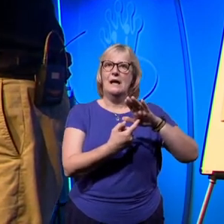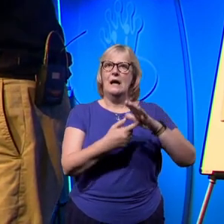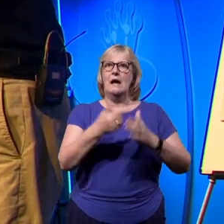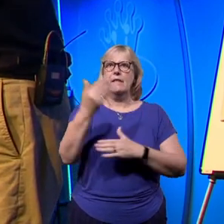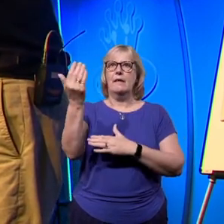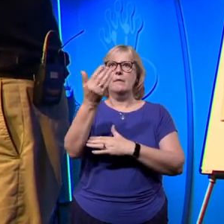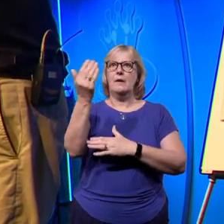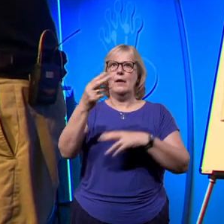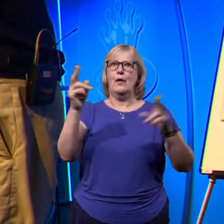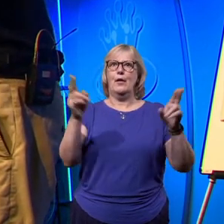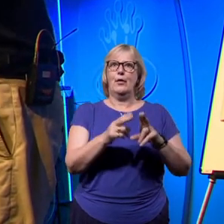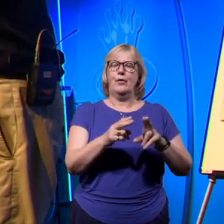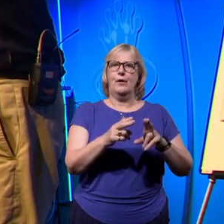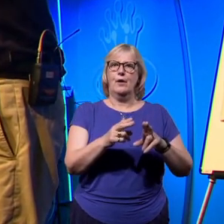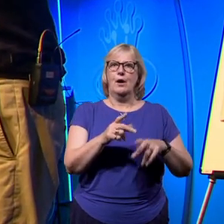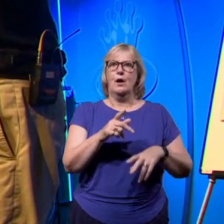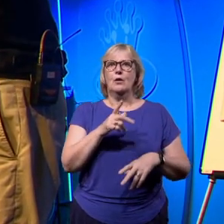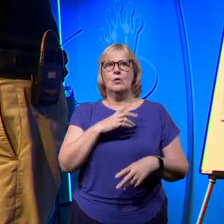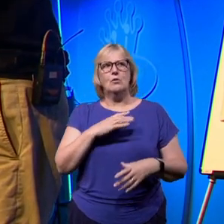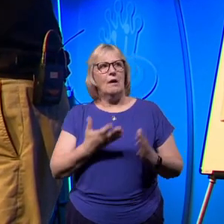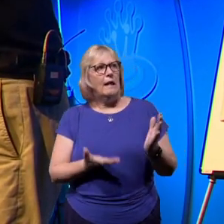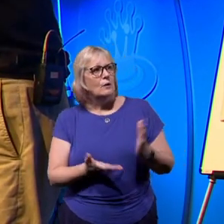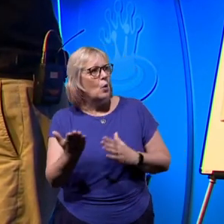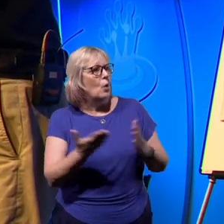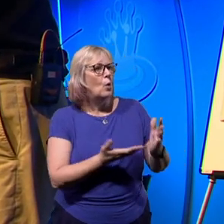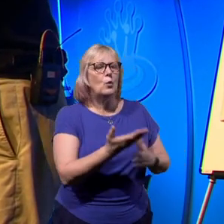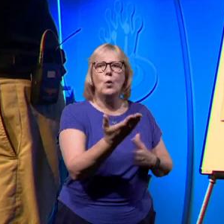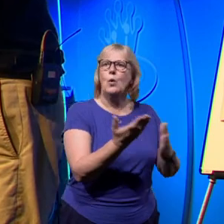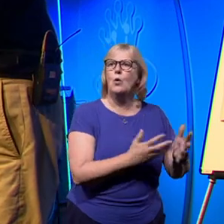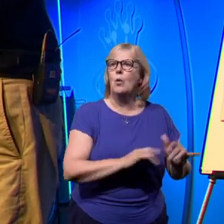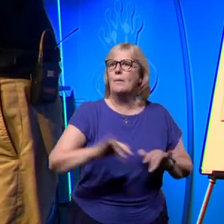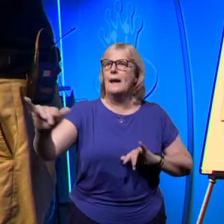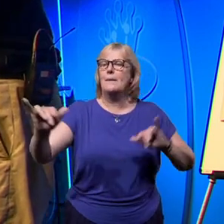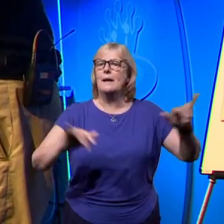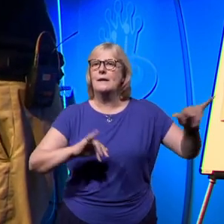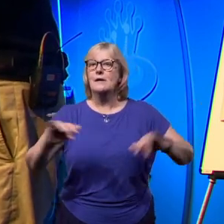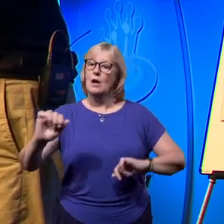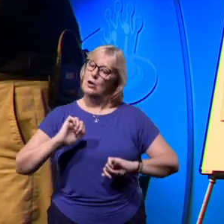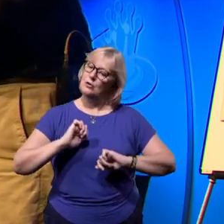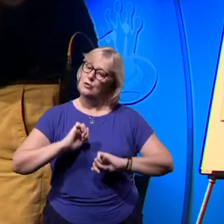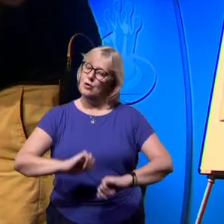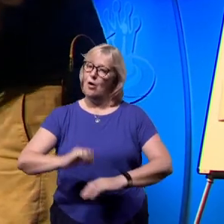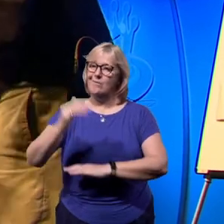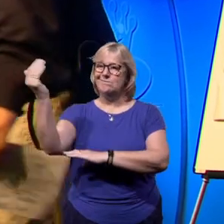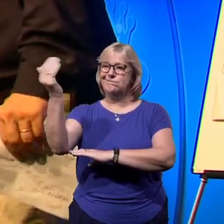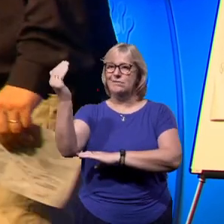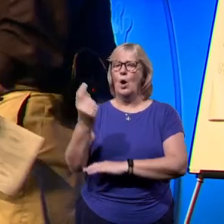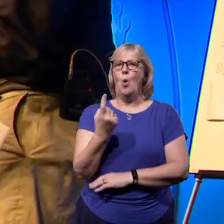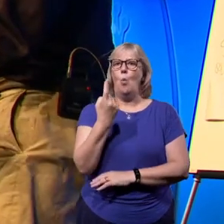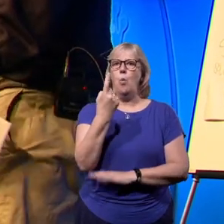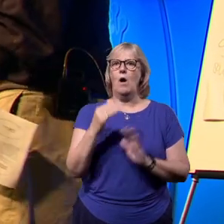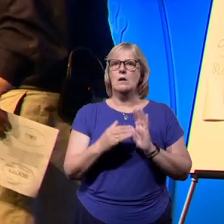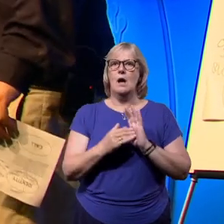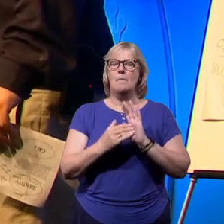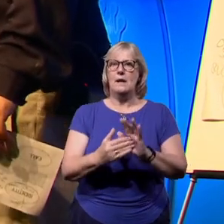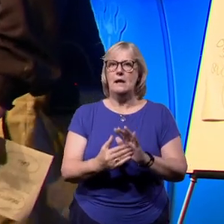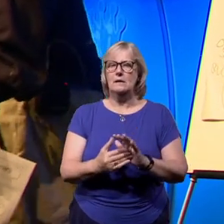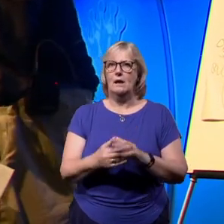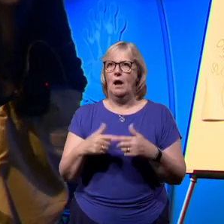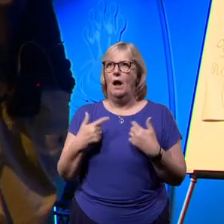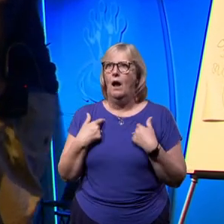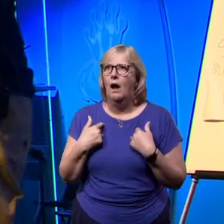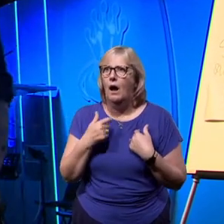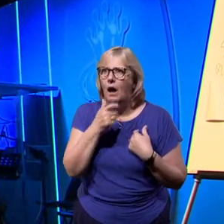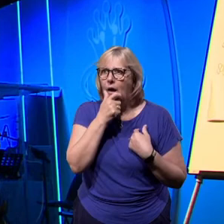out because everyone had to go because there were planes to catch. So they said, you can give a one-minute verse. And I saw this happening.